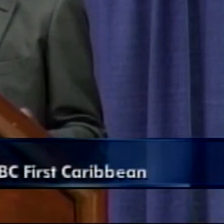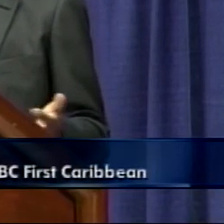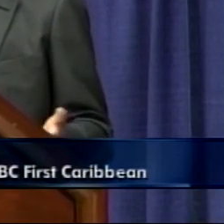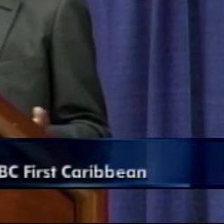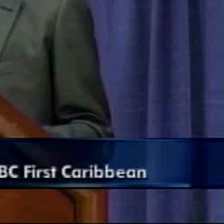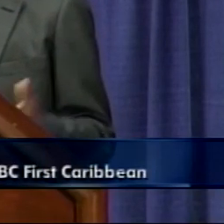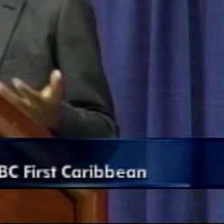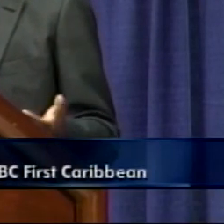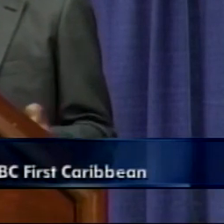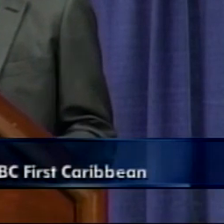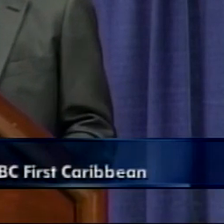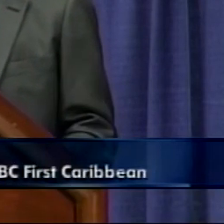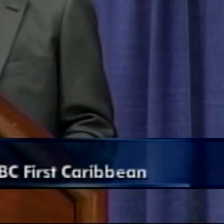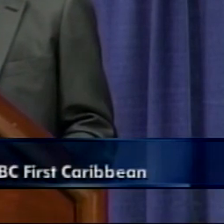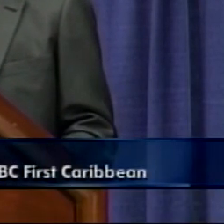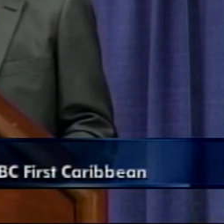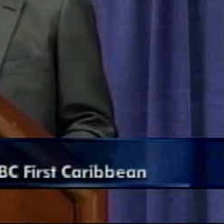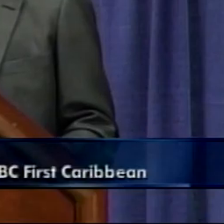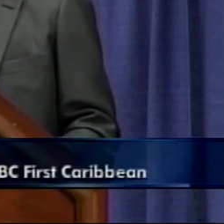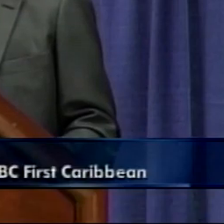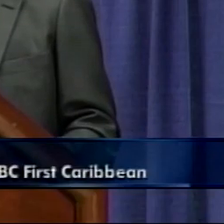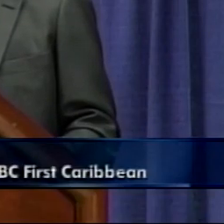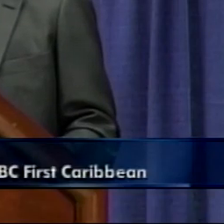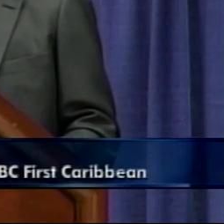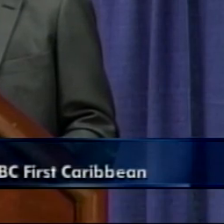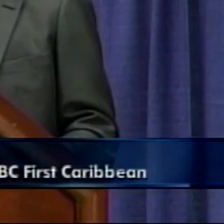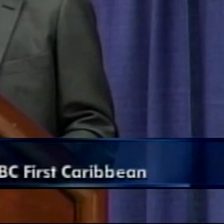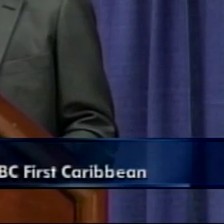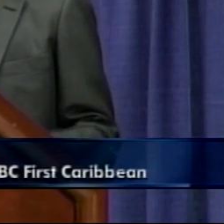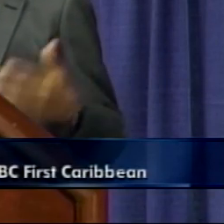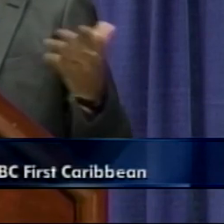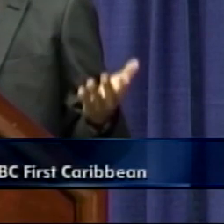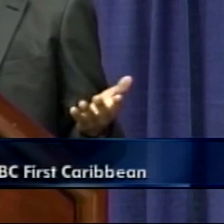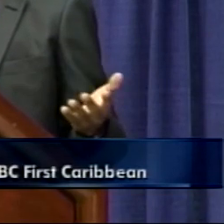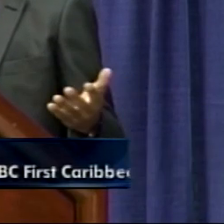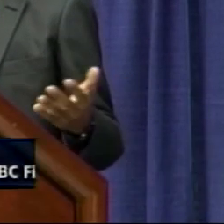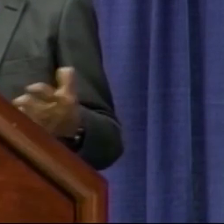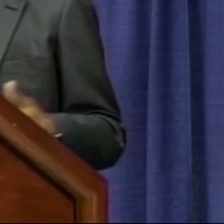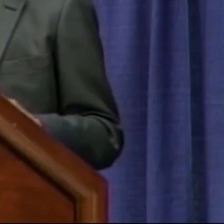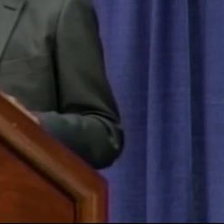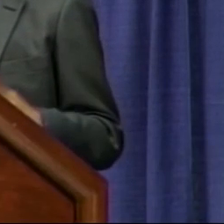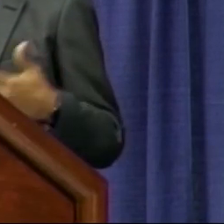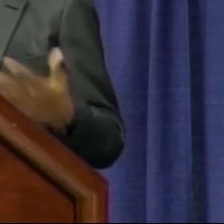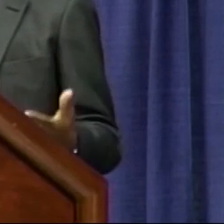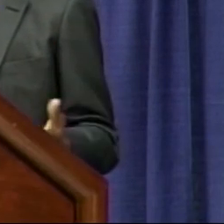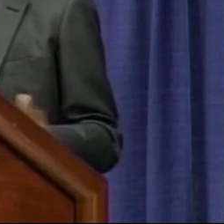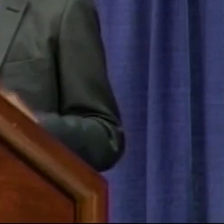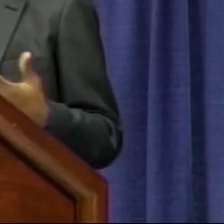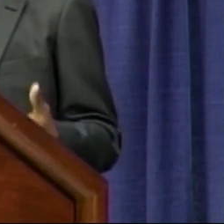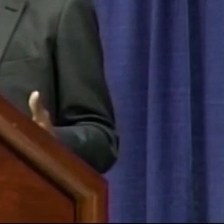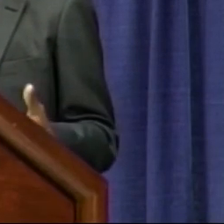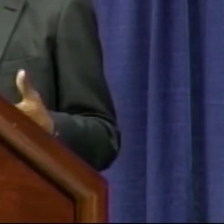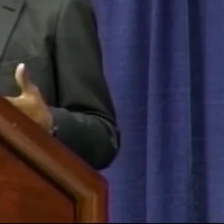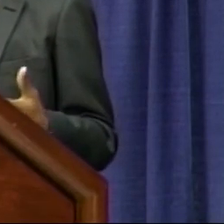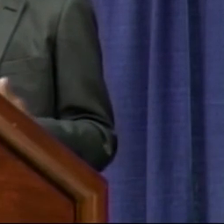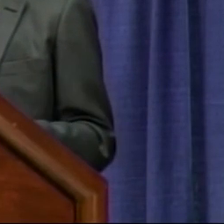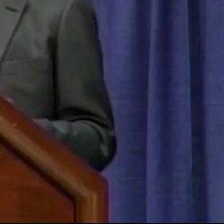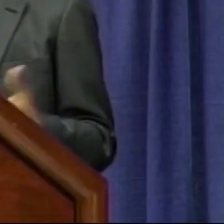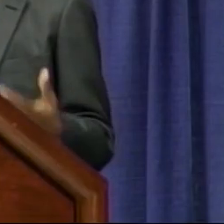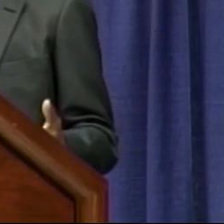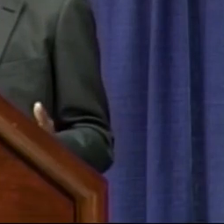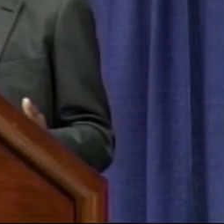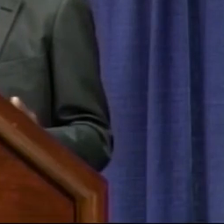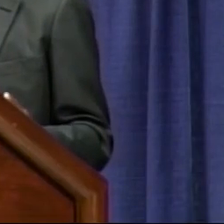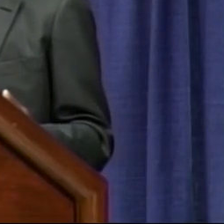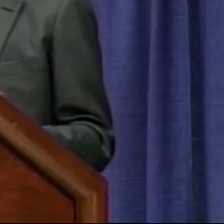things, building houses and buildings, etc. like that. If we speak about capital and other goods, things like buses, trucks, things which are